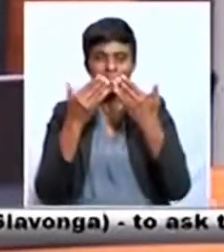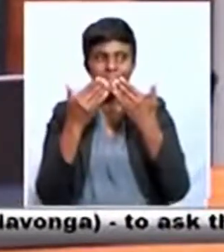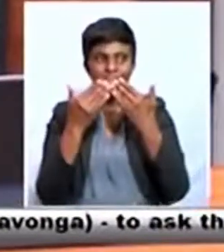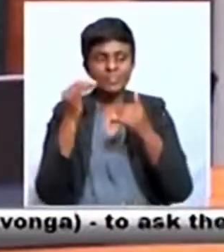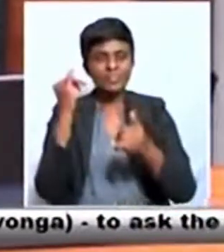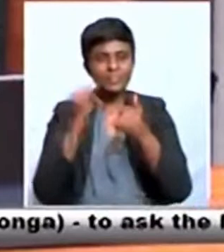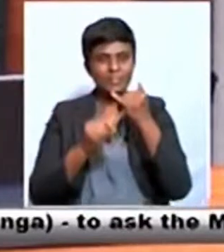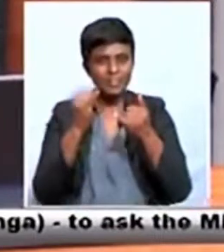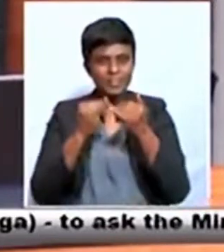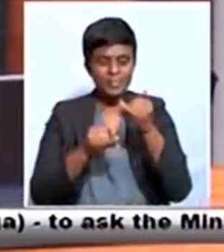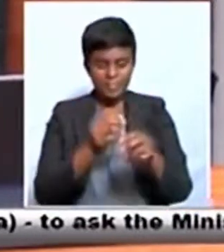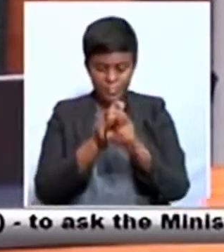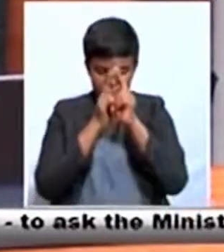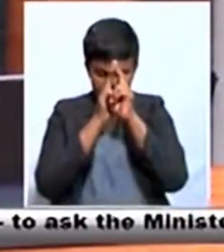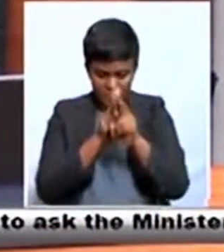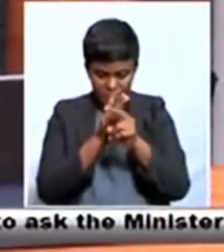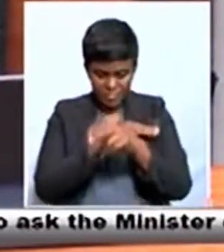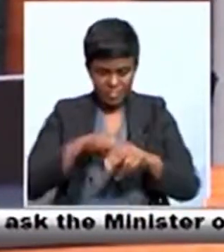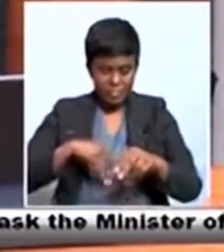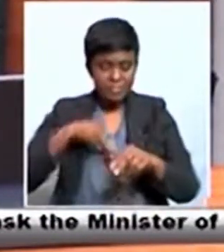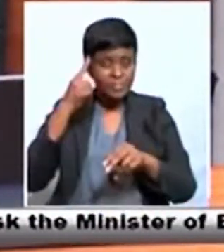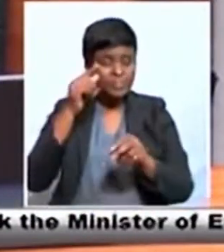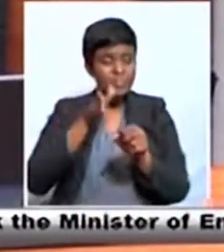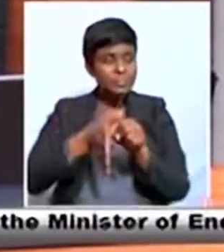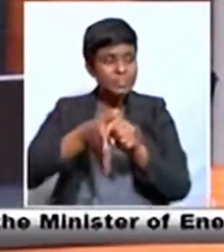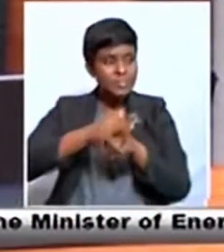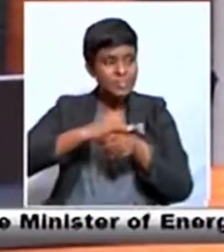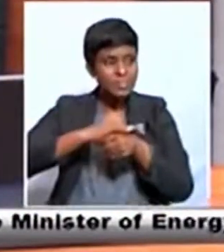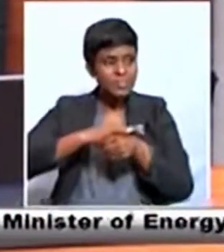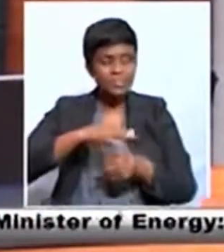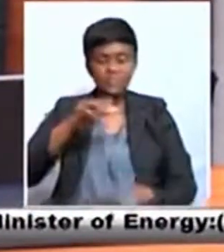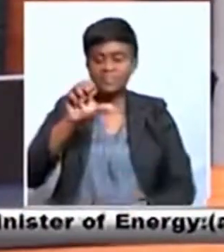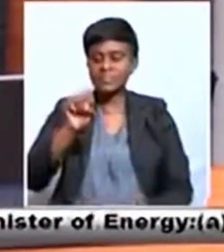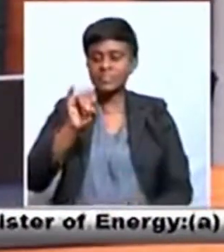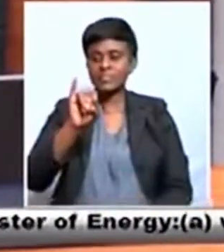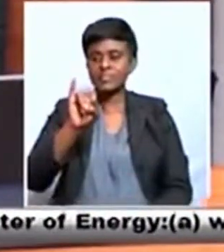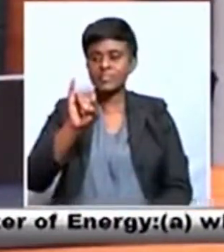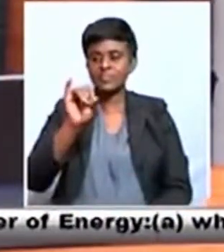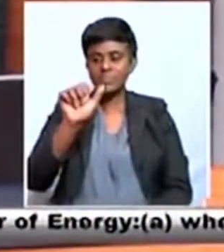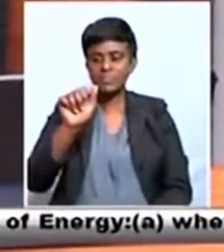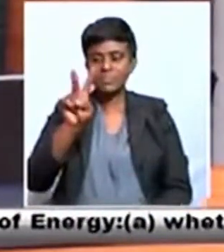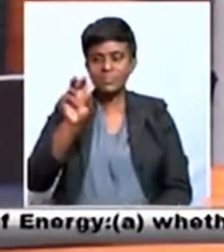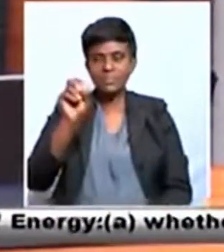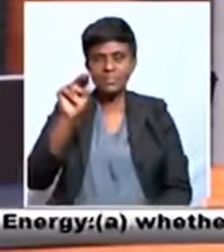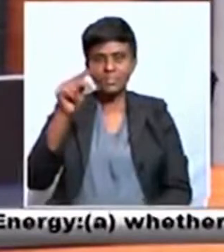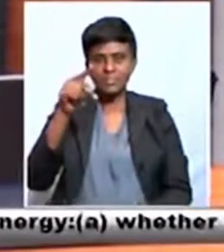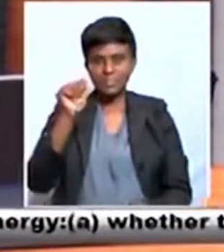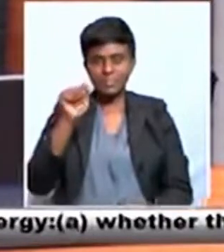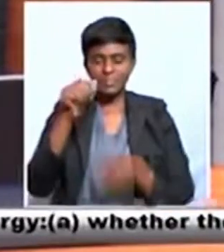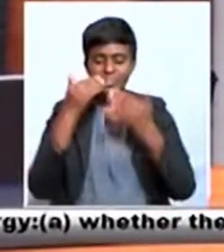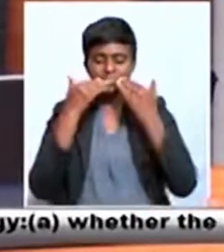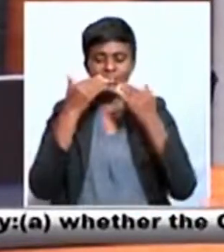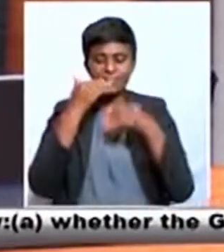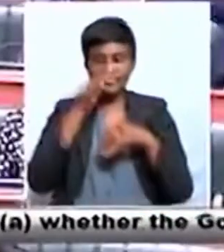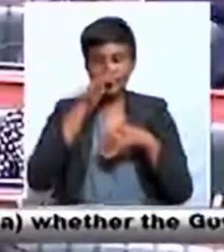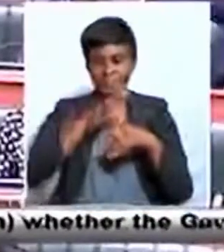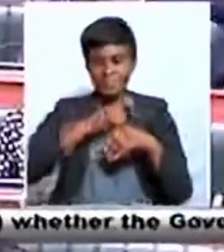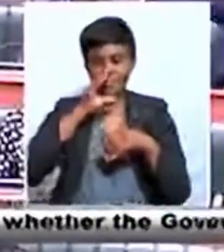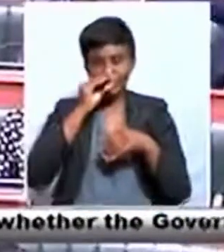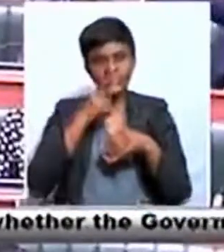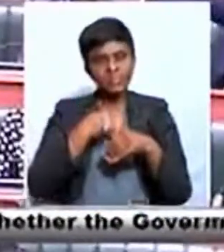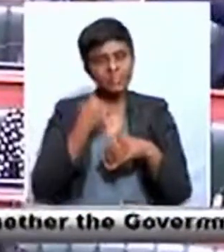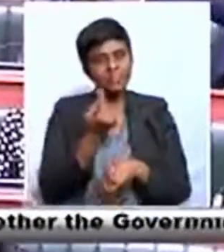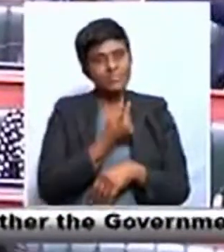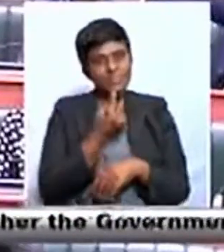last one. The Honorable Member for Siavonga. Thank you, Madam Speaker. Just wanted